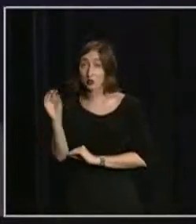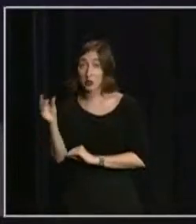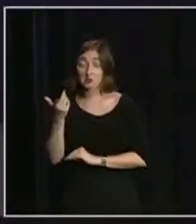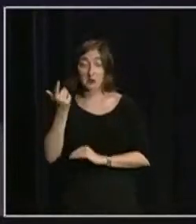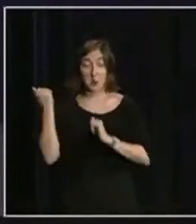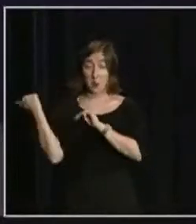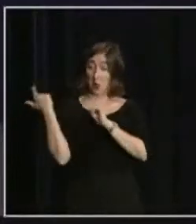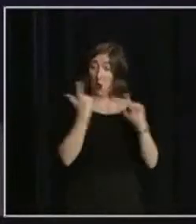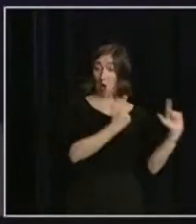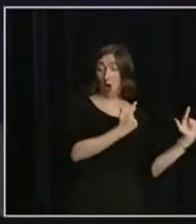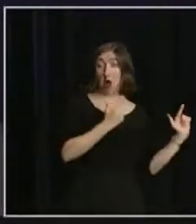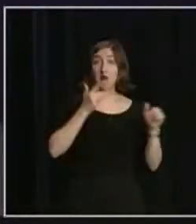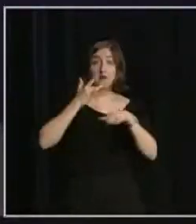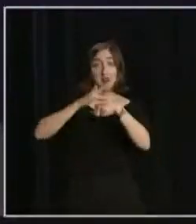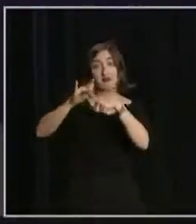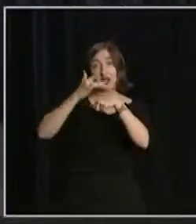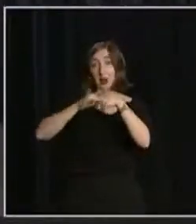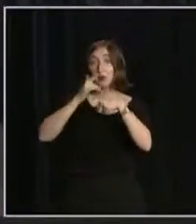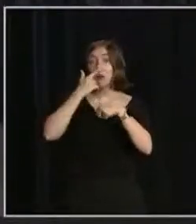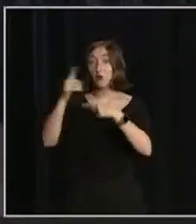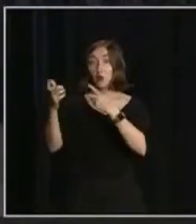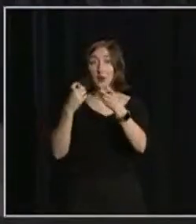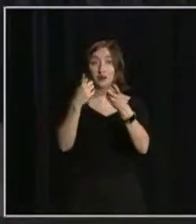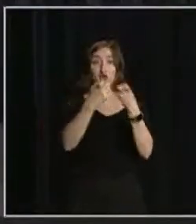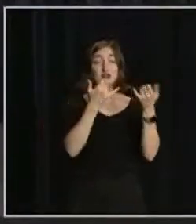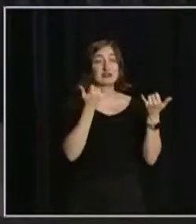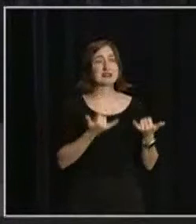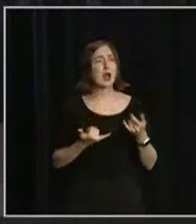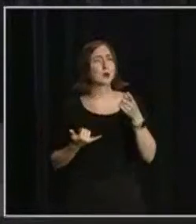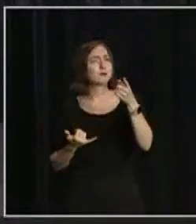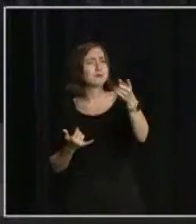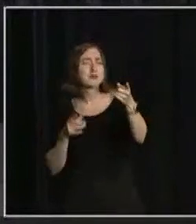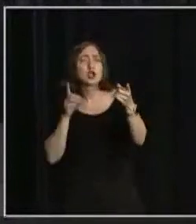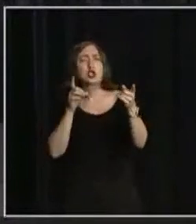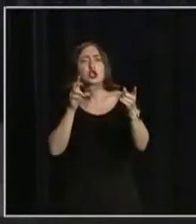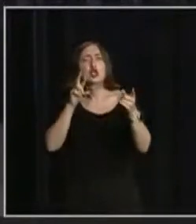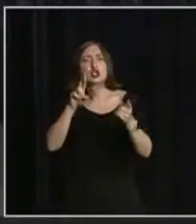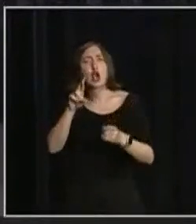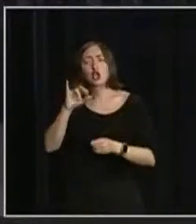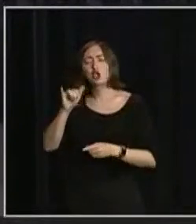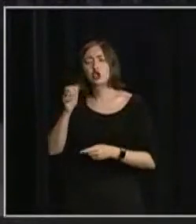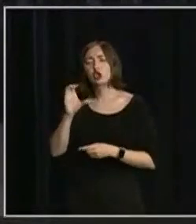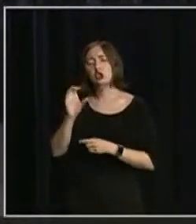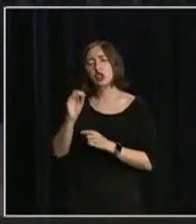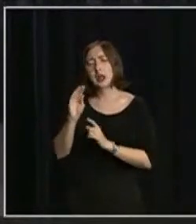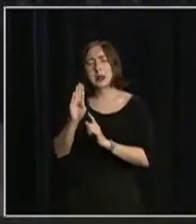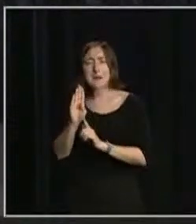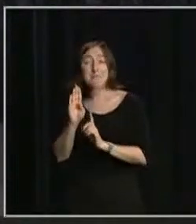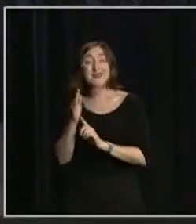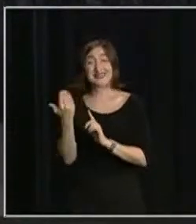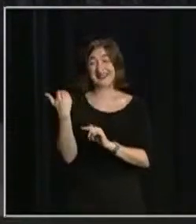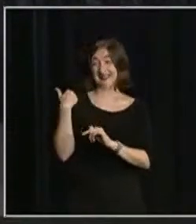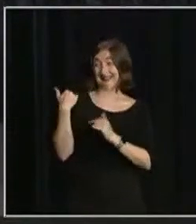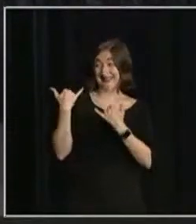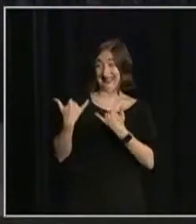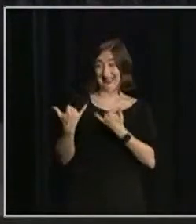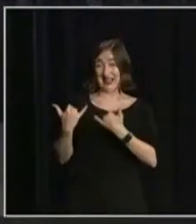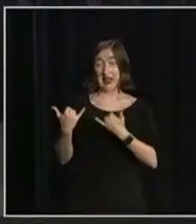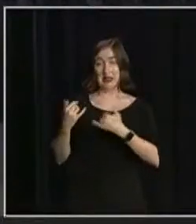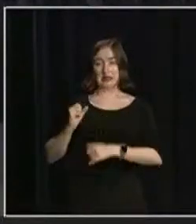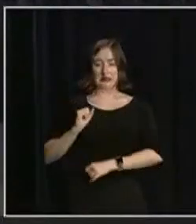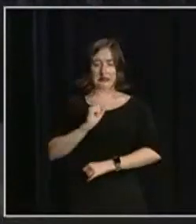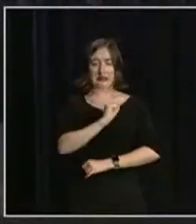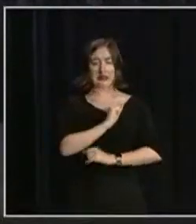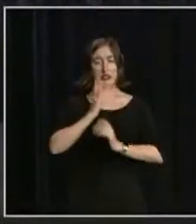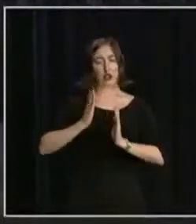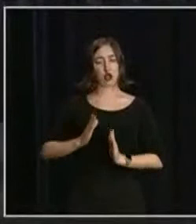Andy, our city attorney, are here for questions. Dr. Jacob, earlier today, Senator Cornyn announced that $3.8 million is coming